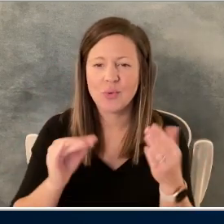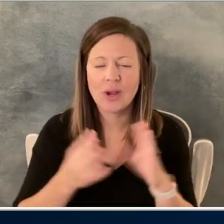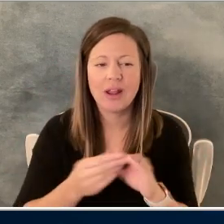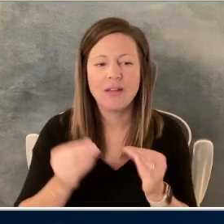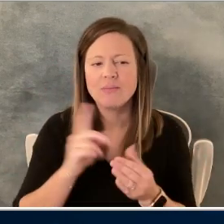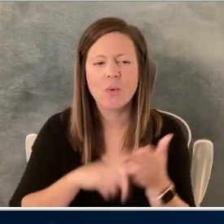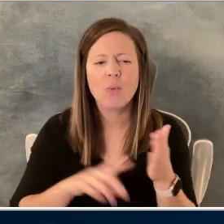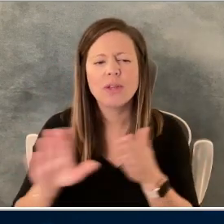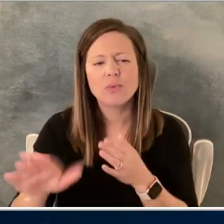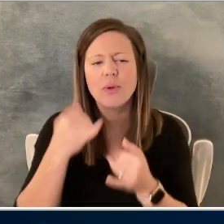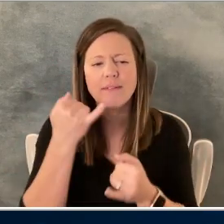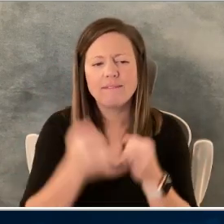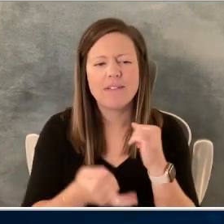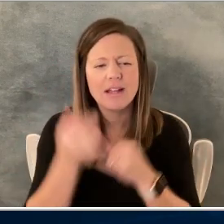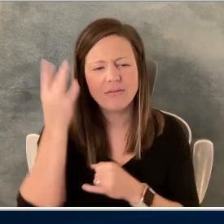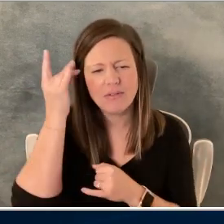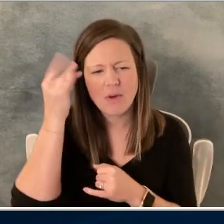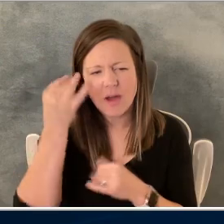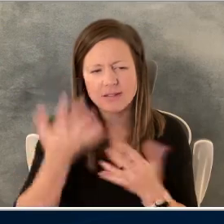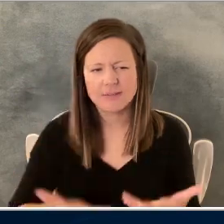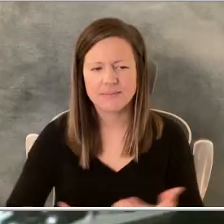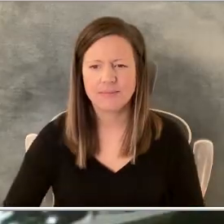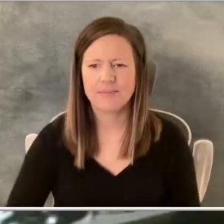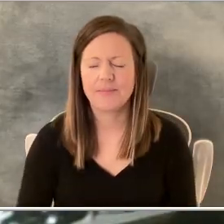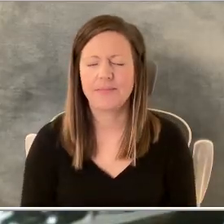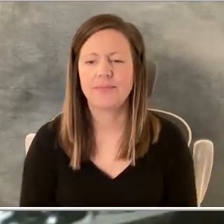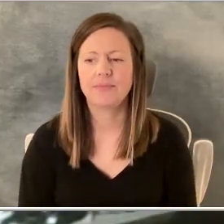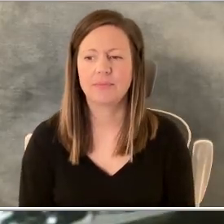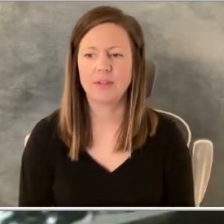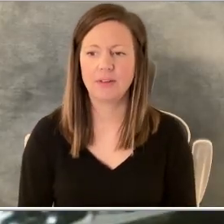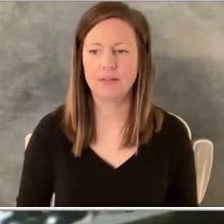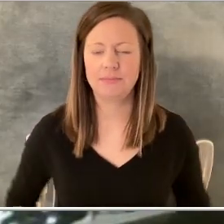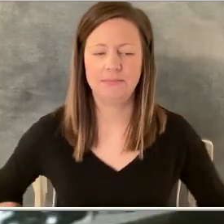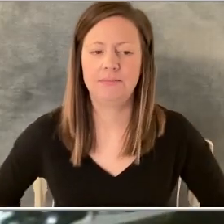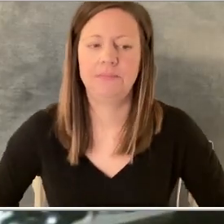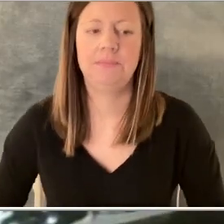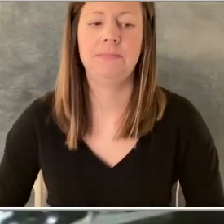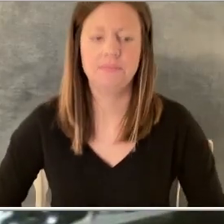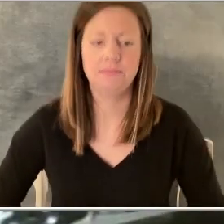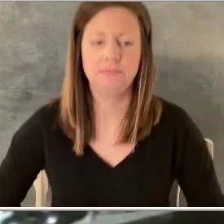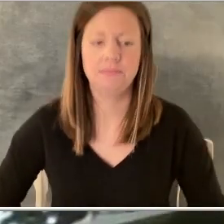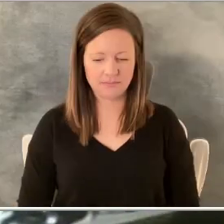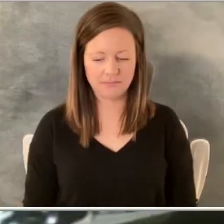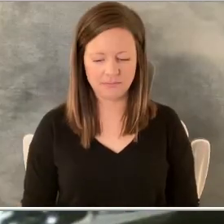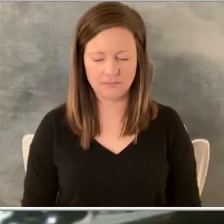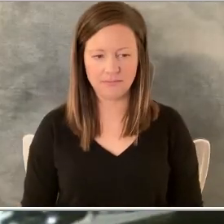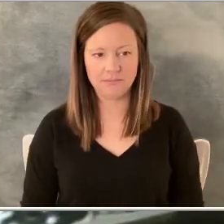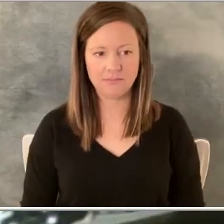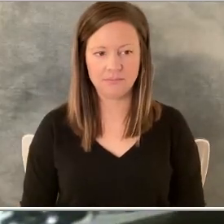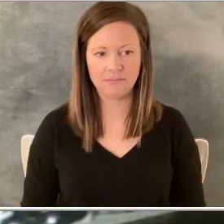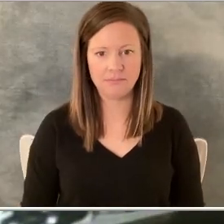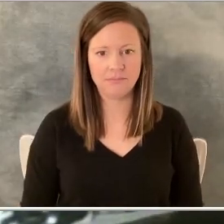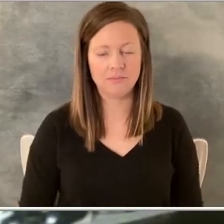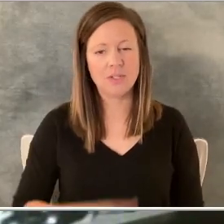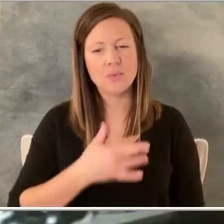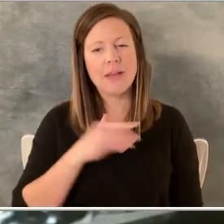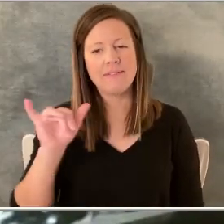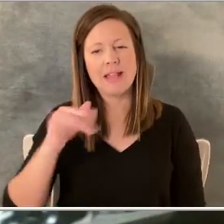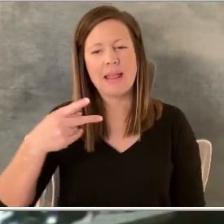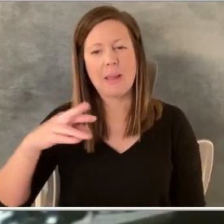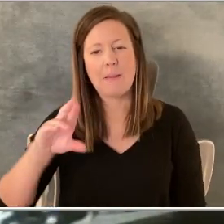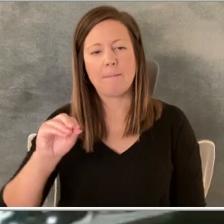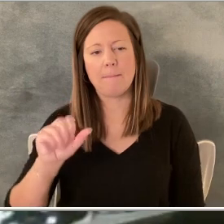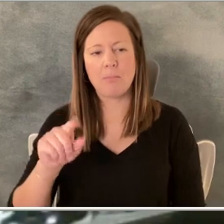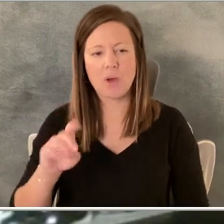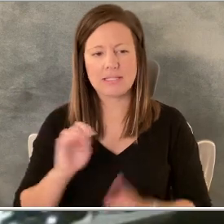it? I guess a couple things. One, I feel like prostate cancer is just very